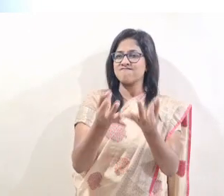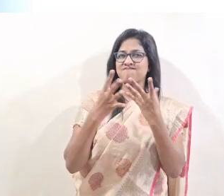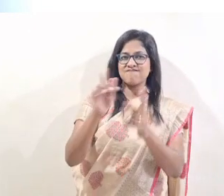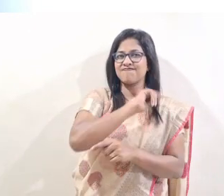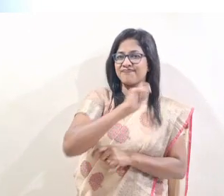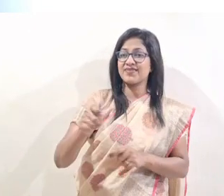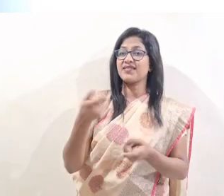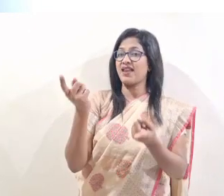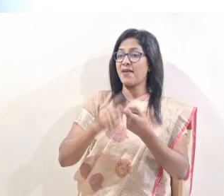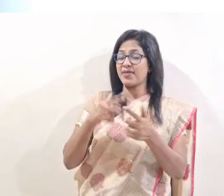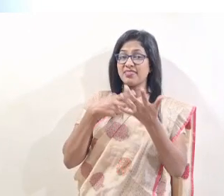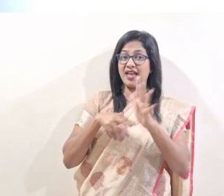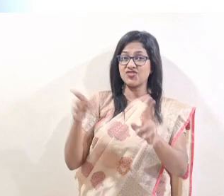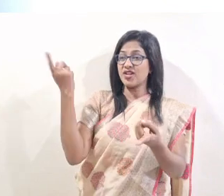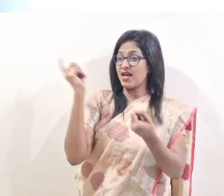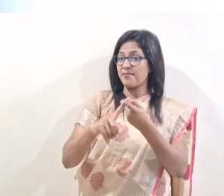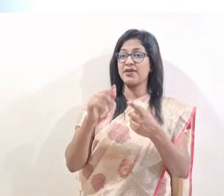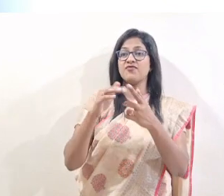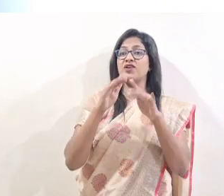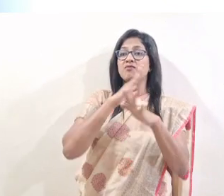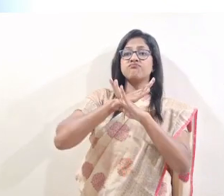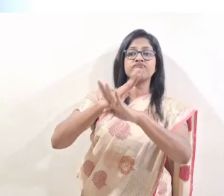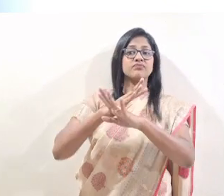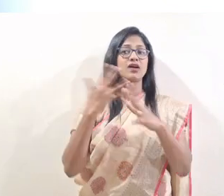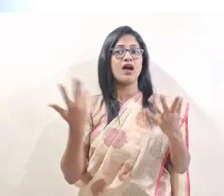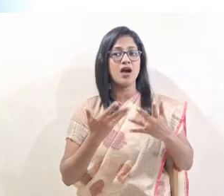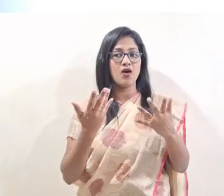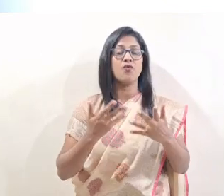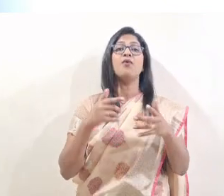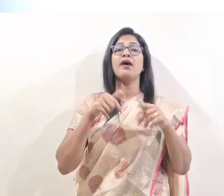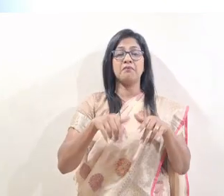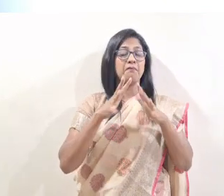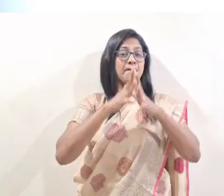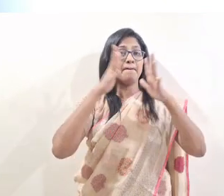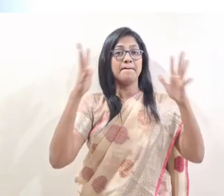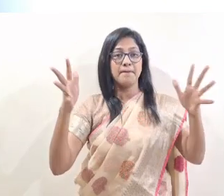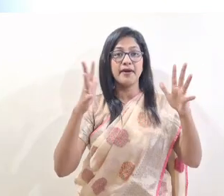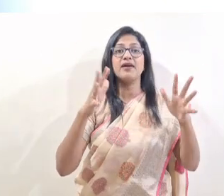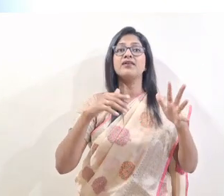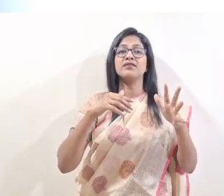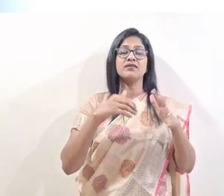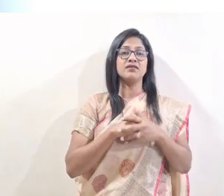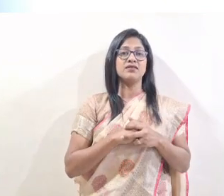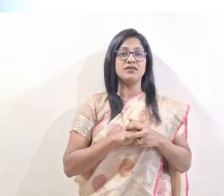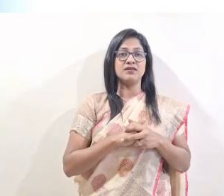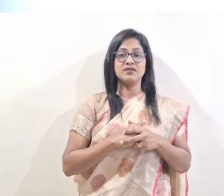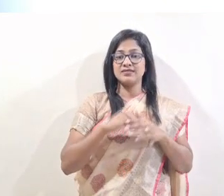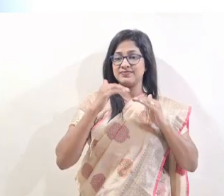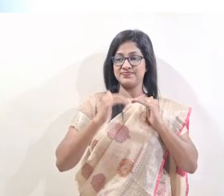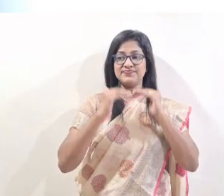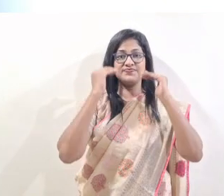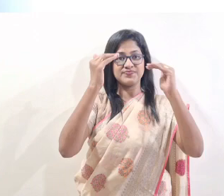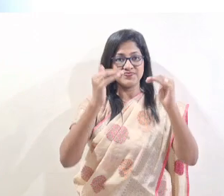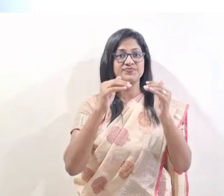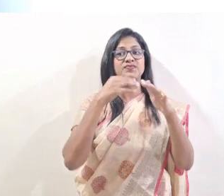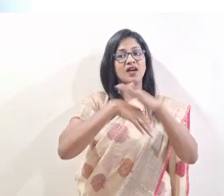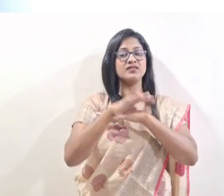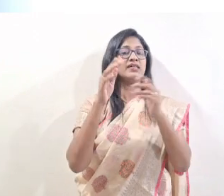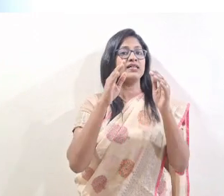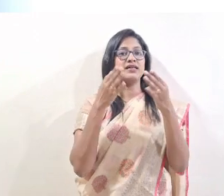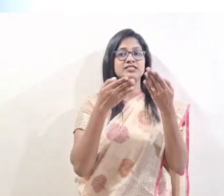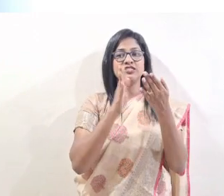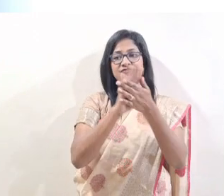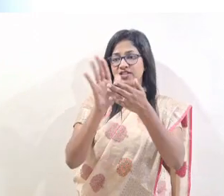the unforeseen things that are happening. I think the major things that are already covered in our standard these things are